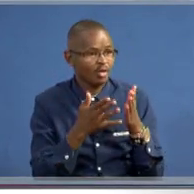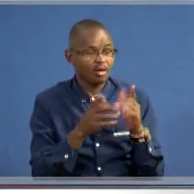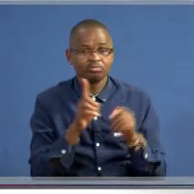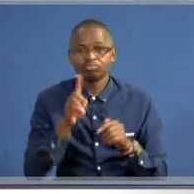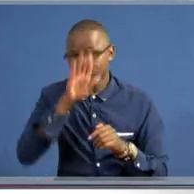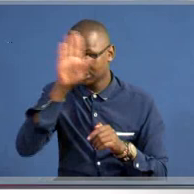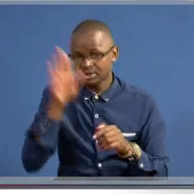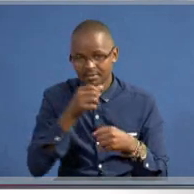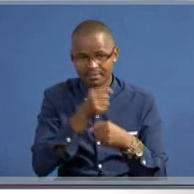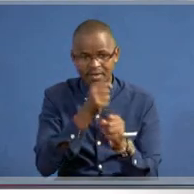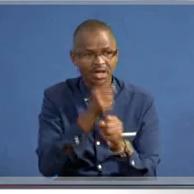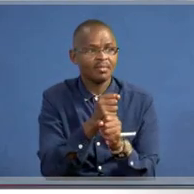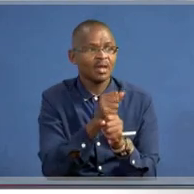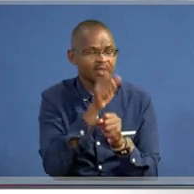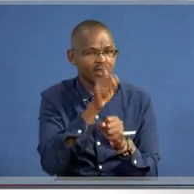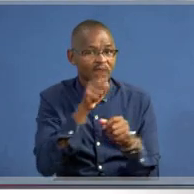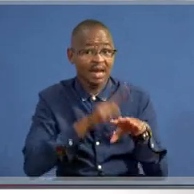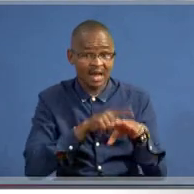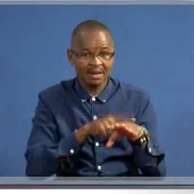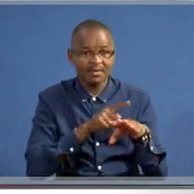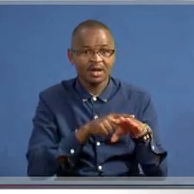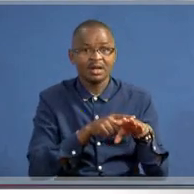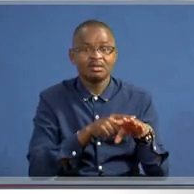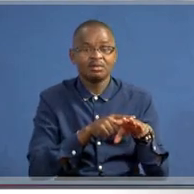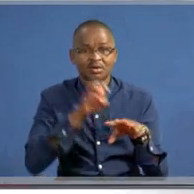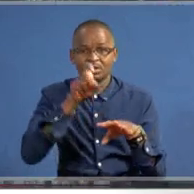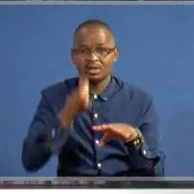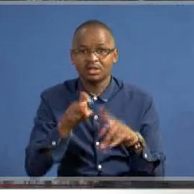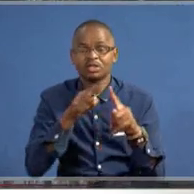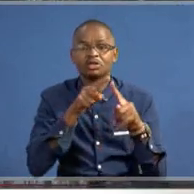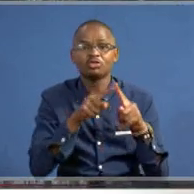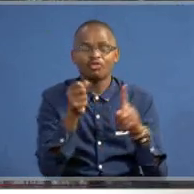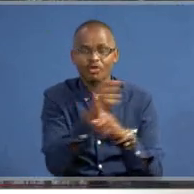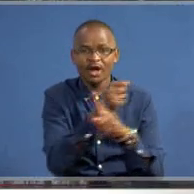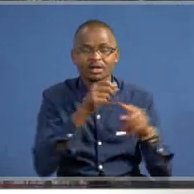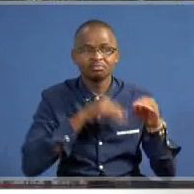Parliament will make real their threat at a time the executive is keen to fight corruption